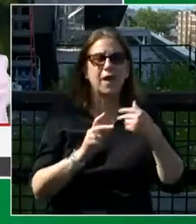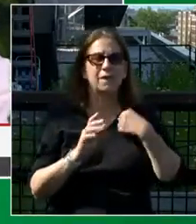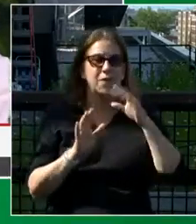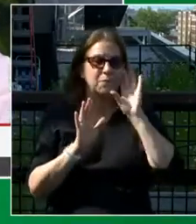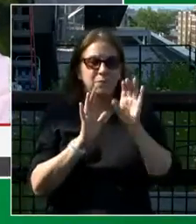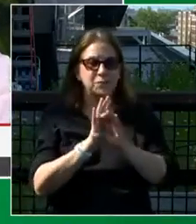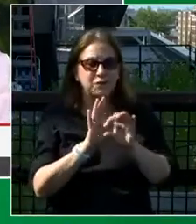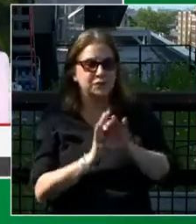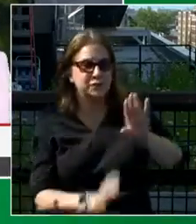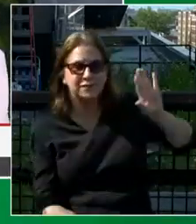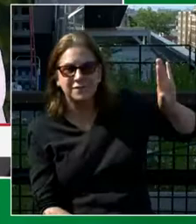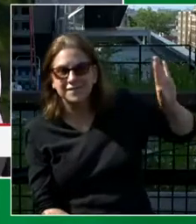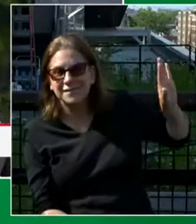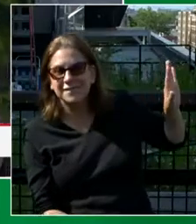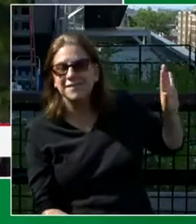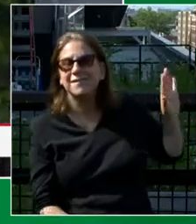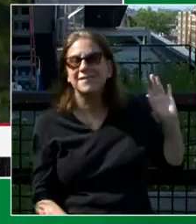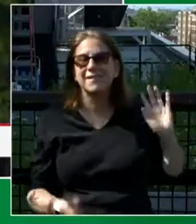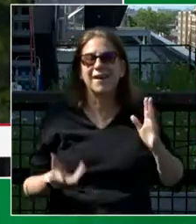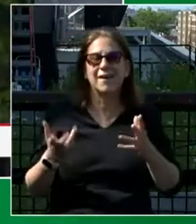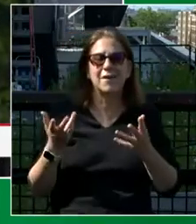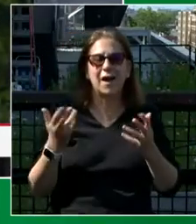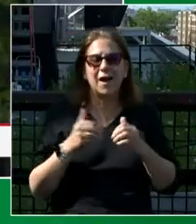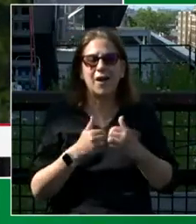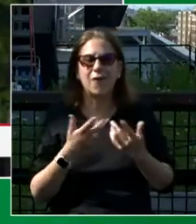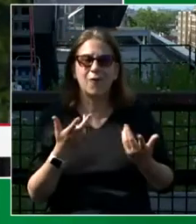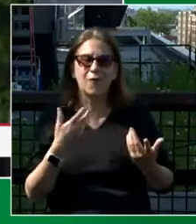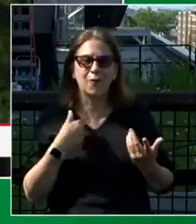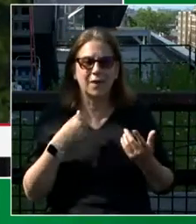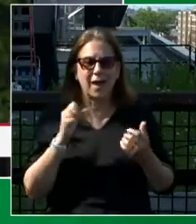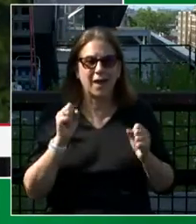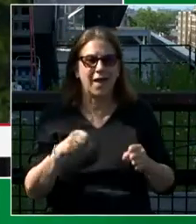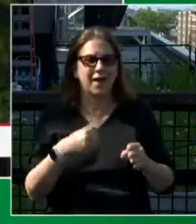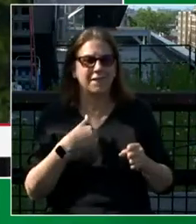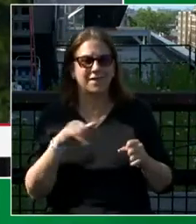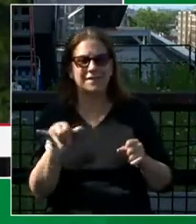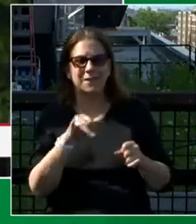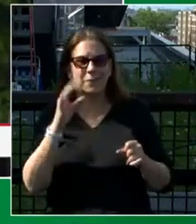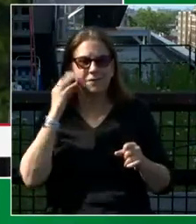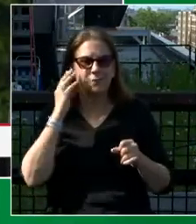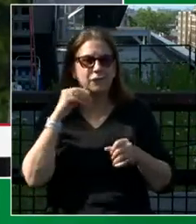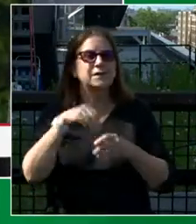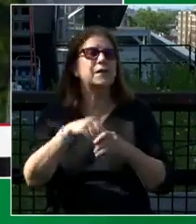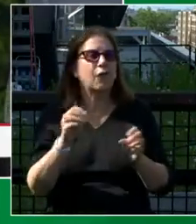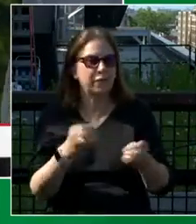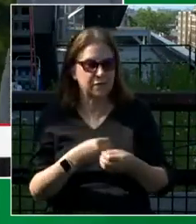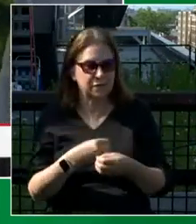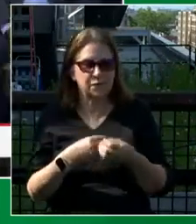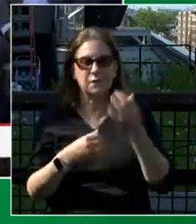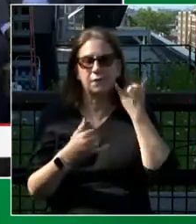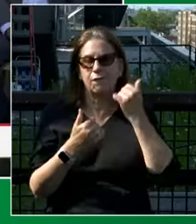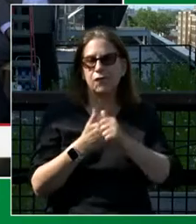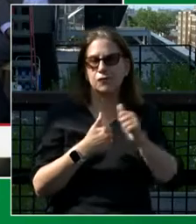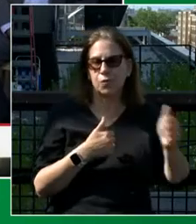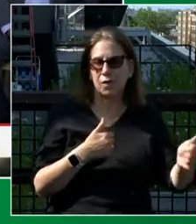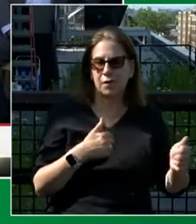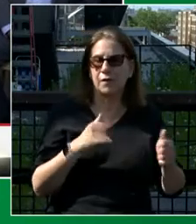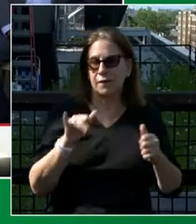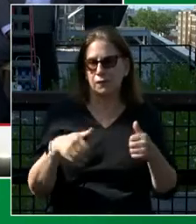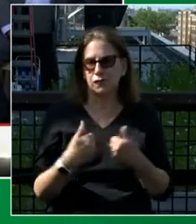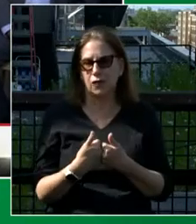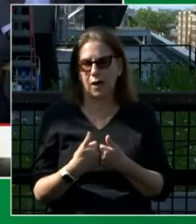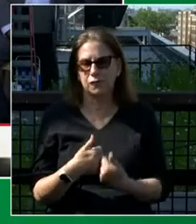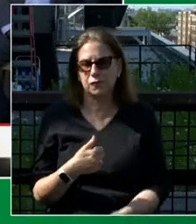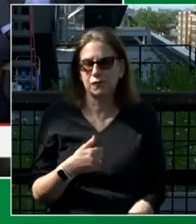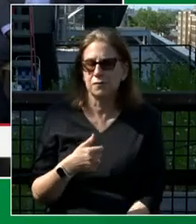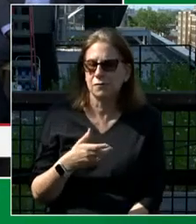creative juices going. So that too was a challenge for us. No, absolutely. And when you're doing that, actually, I have a follow-up